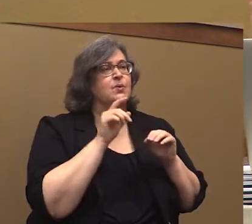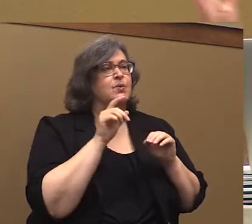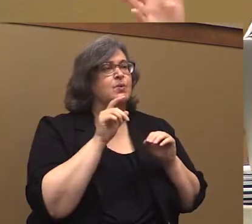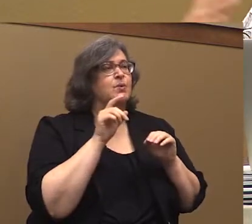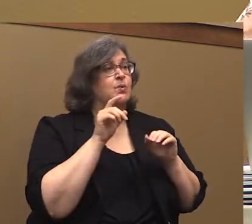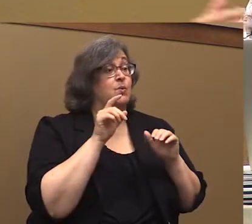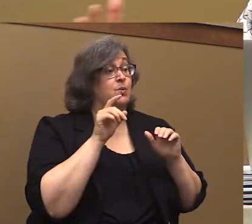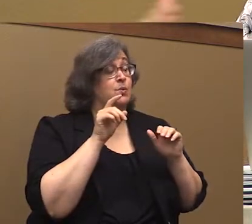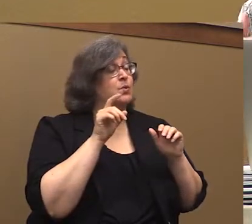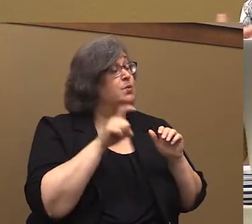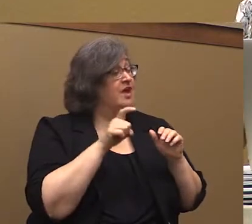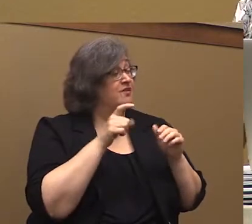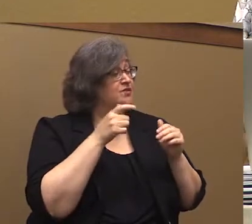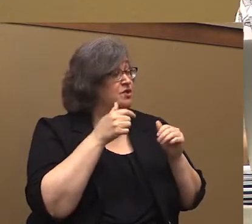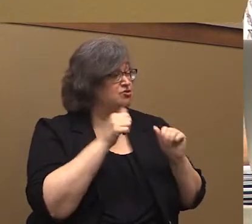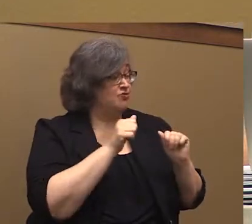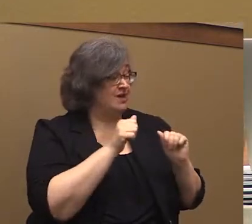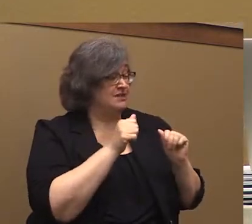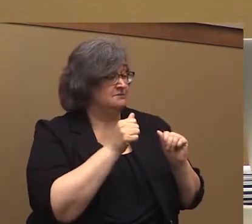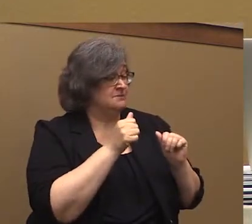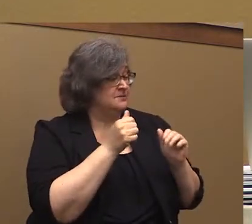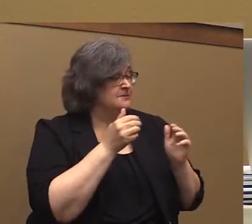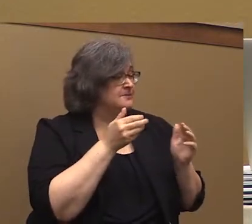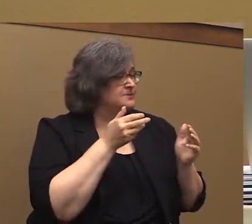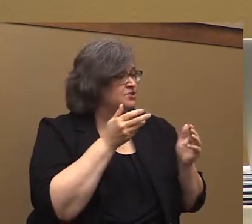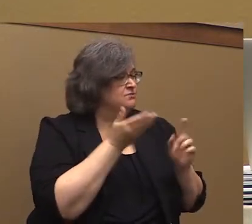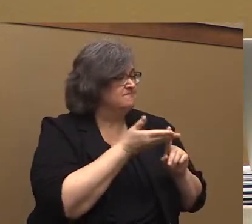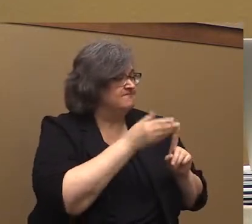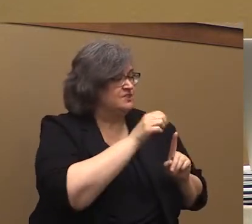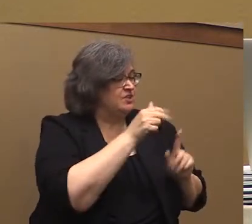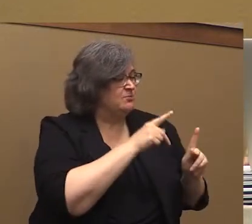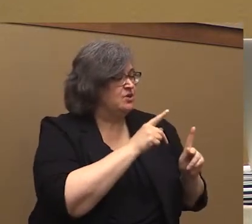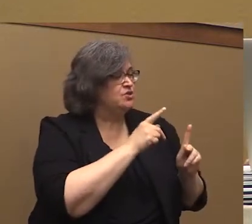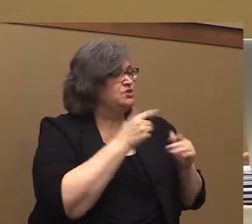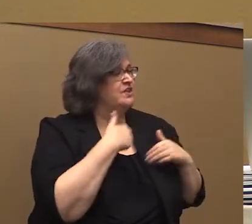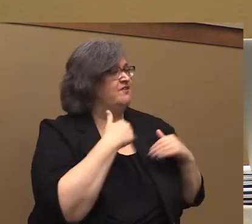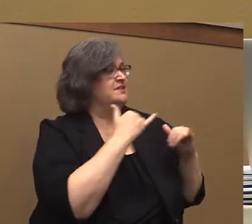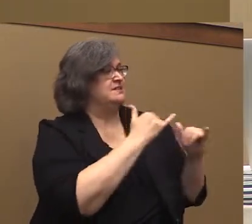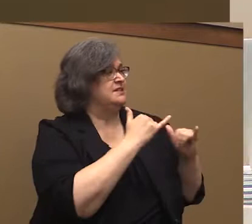other person to share the same thought with you.